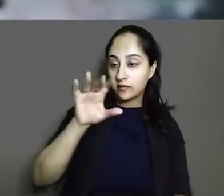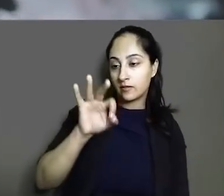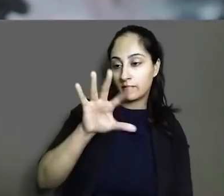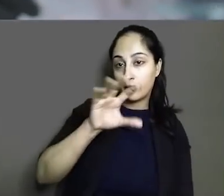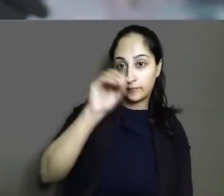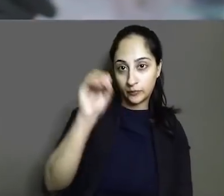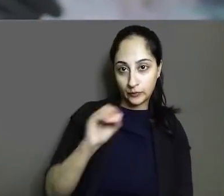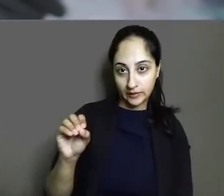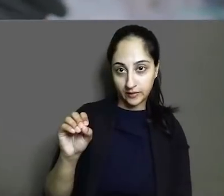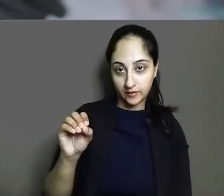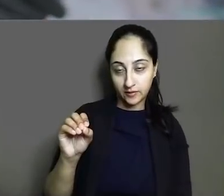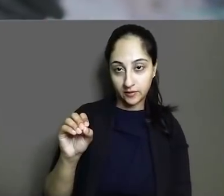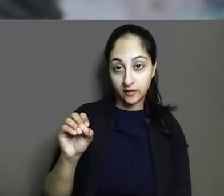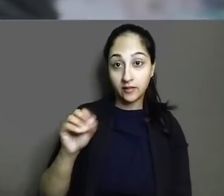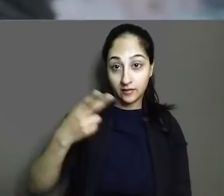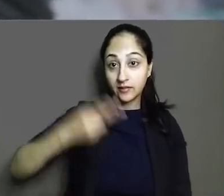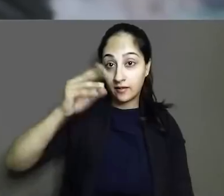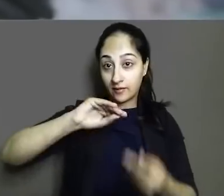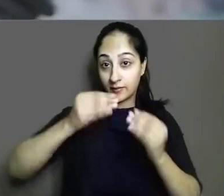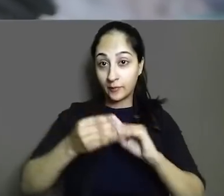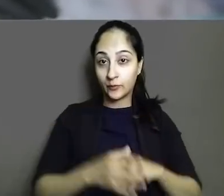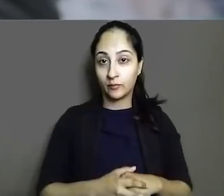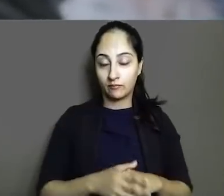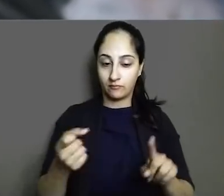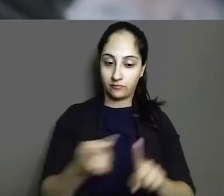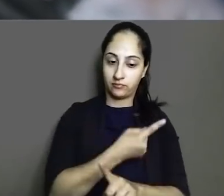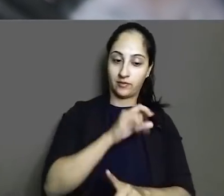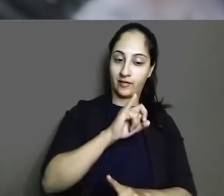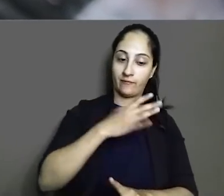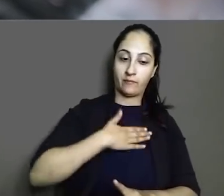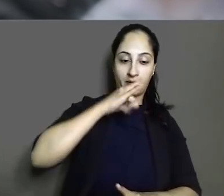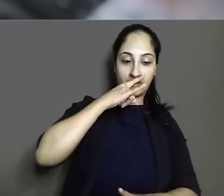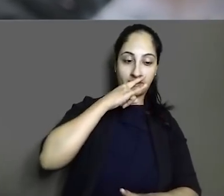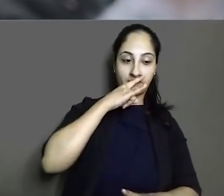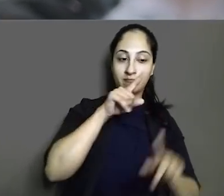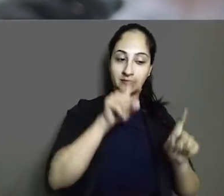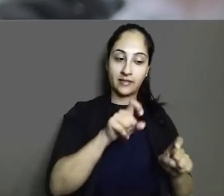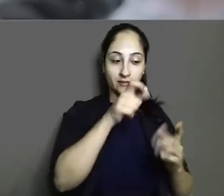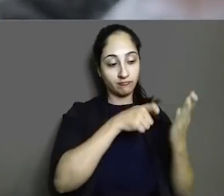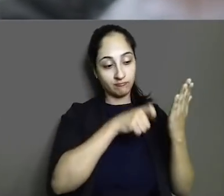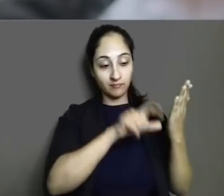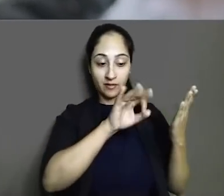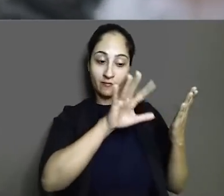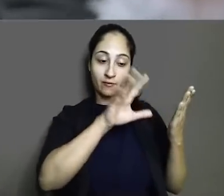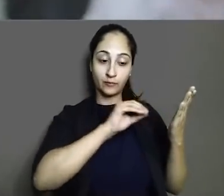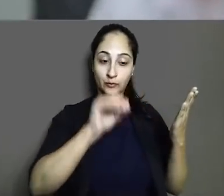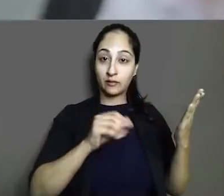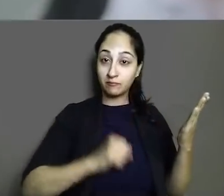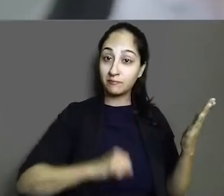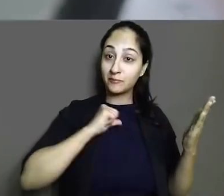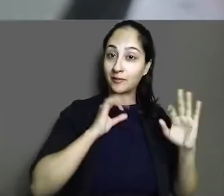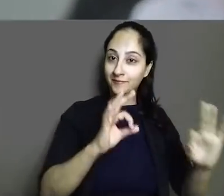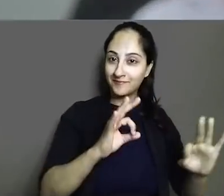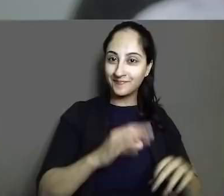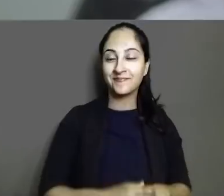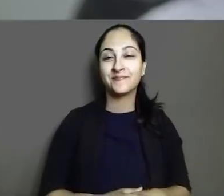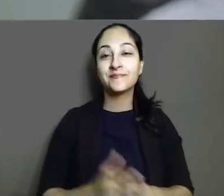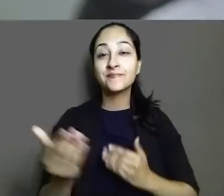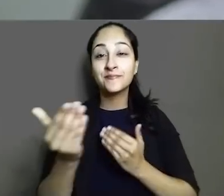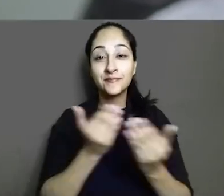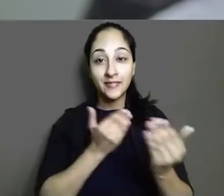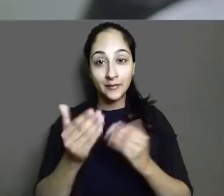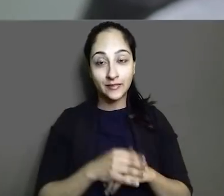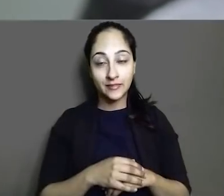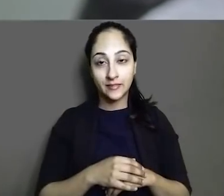term effectiveness in the real world setting where it's not as controlled. But we still expect the vaccine effectiveness to be pretty